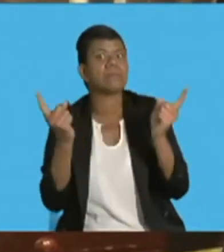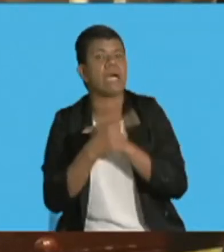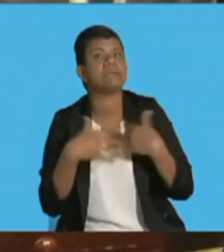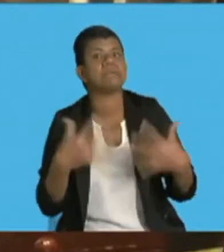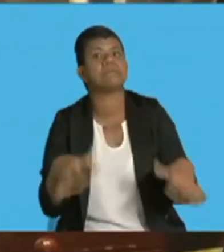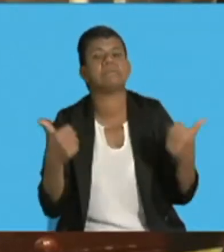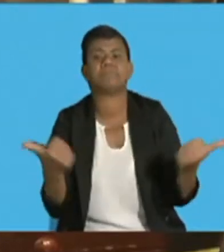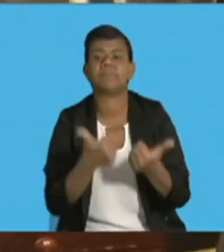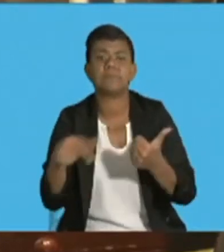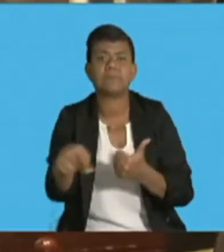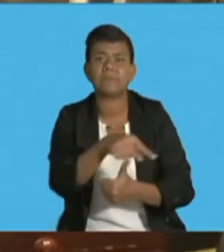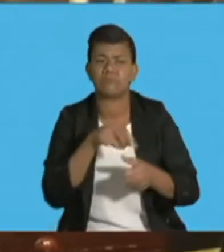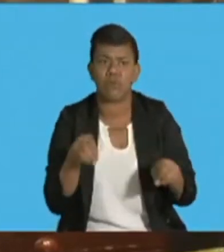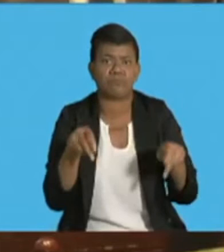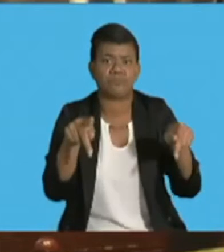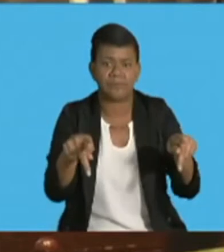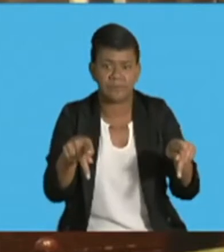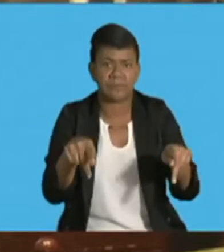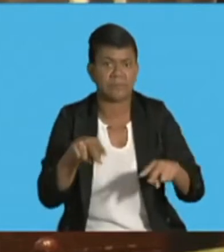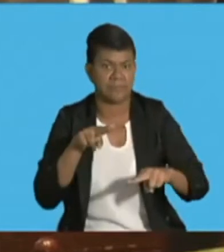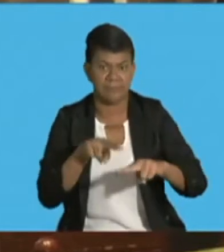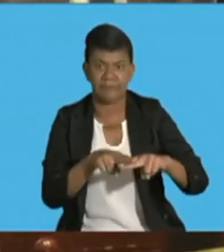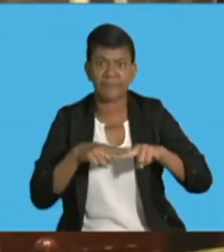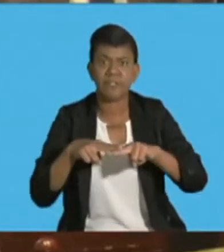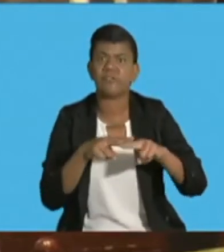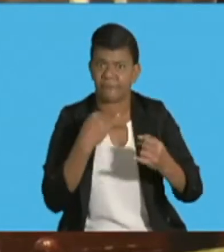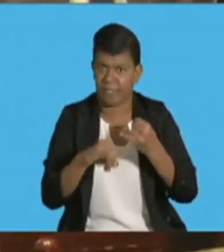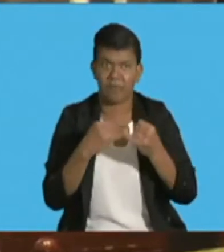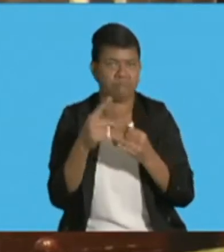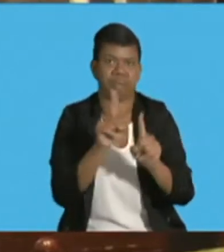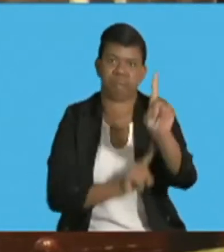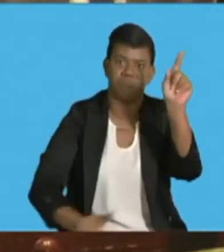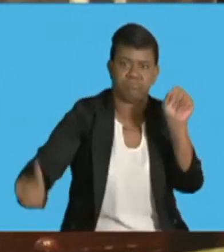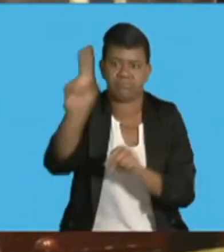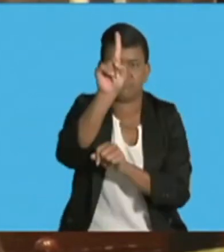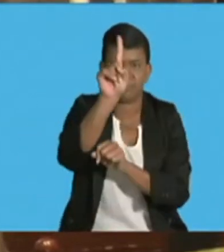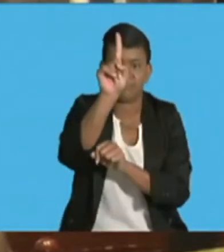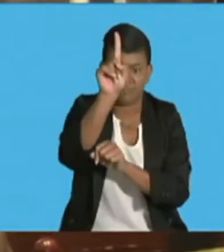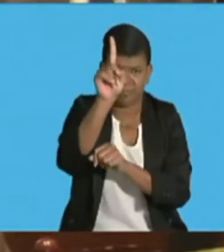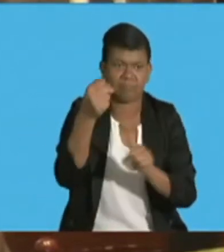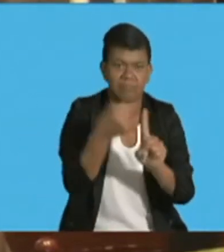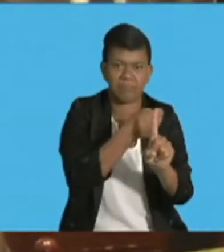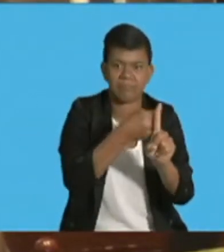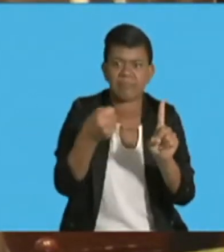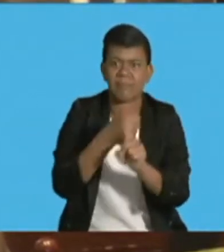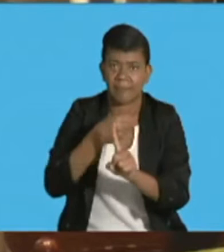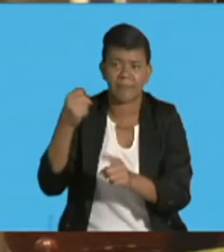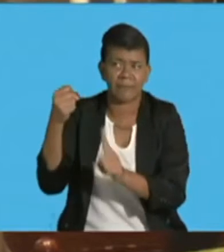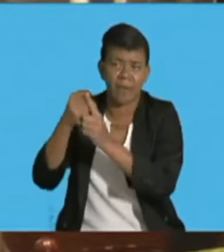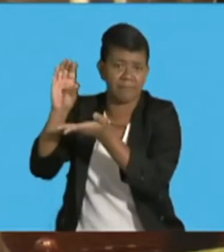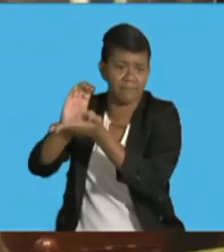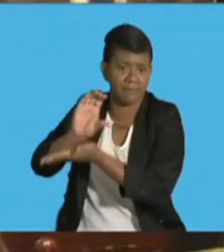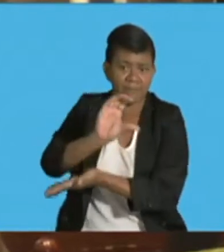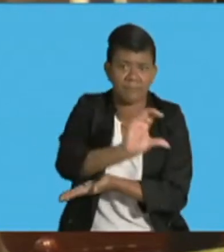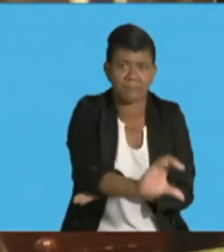and Fiji is already placing itself at the heart of this realization in search of innovative grant and concessional financing for climate